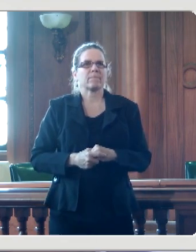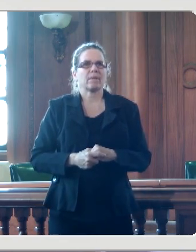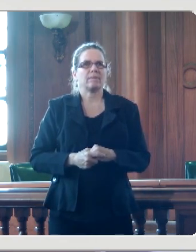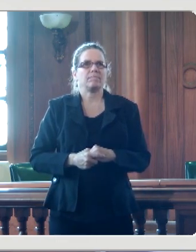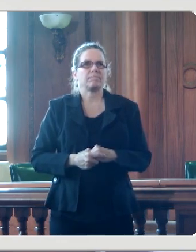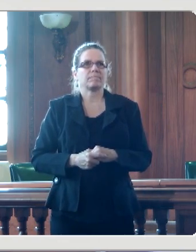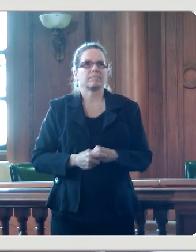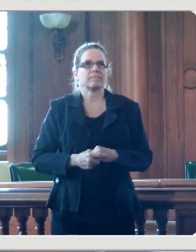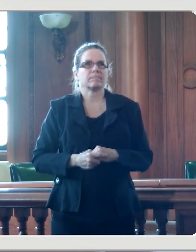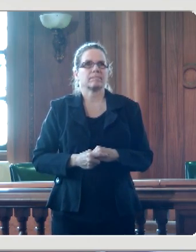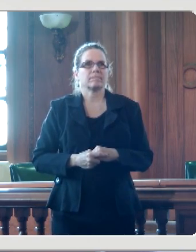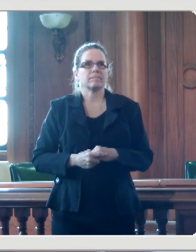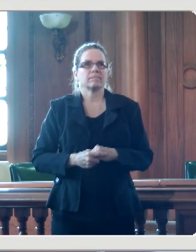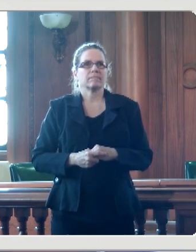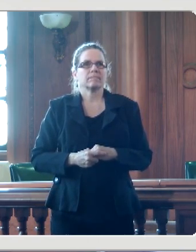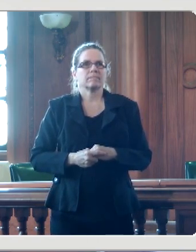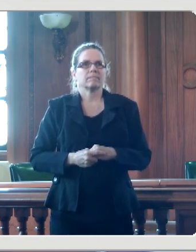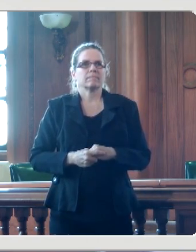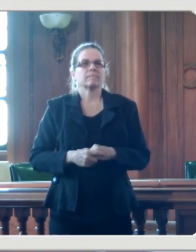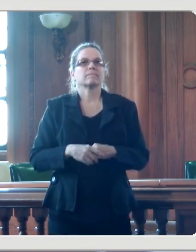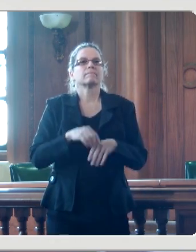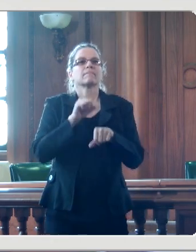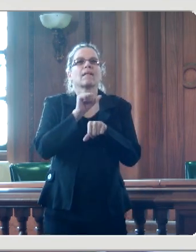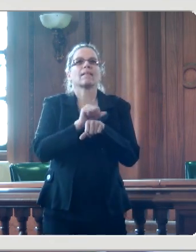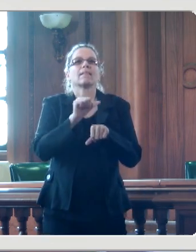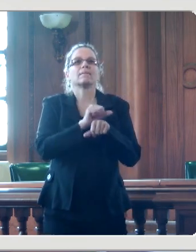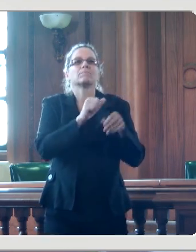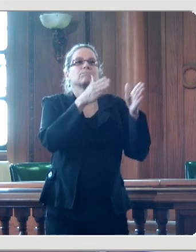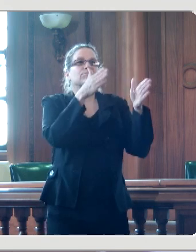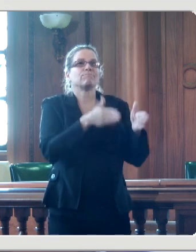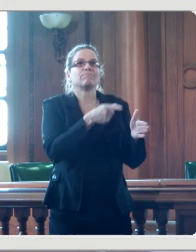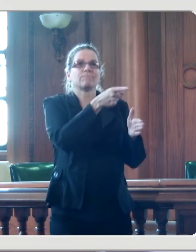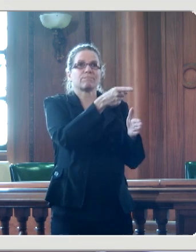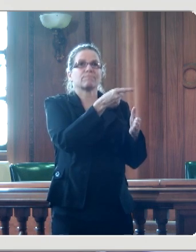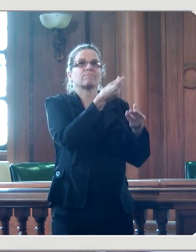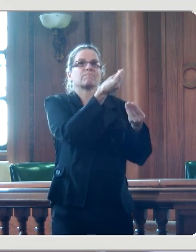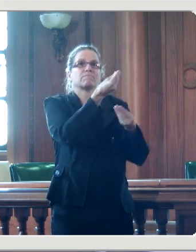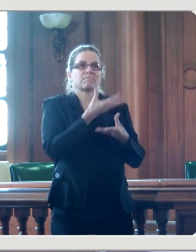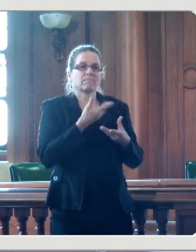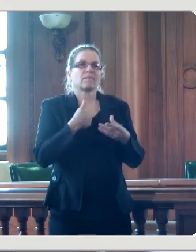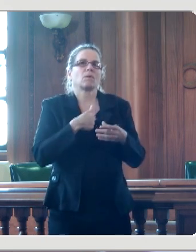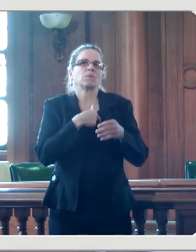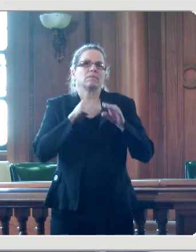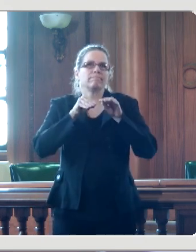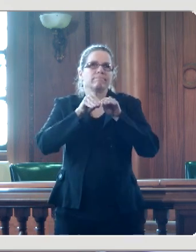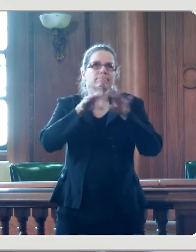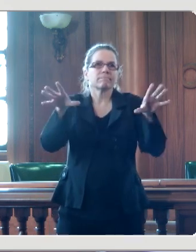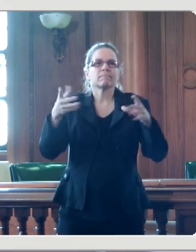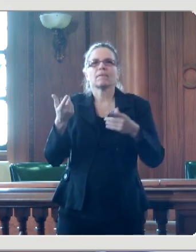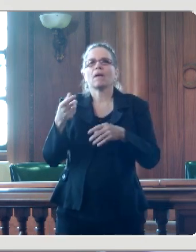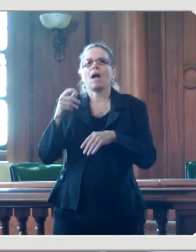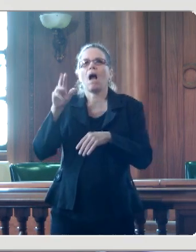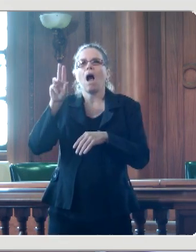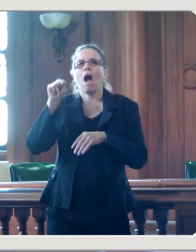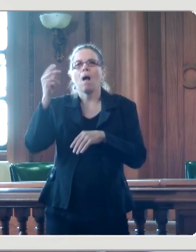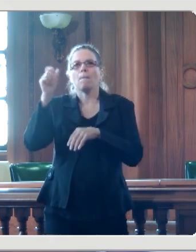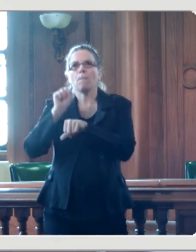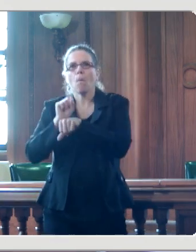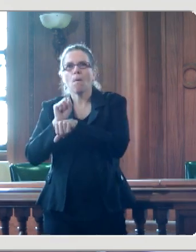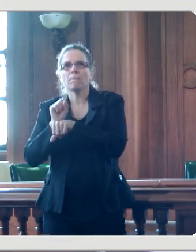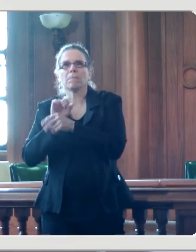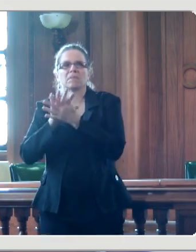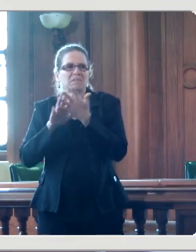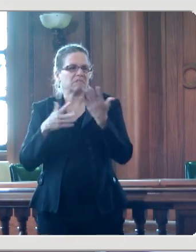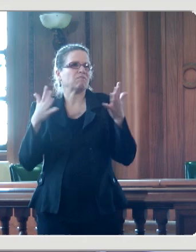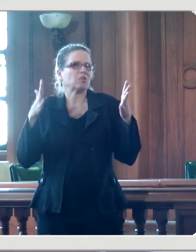Solicitor Ed Pakula, which were on status quo that we've been working at. So at this point in time, we'll take any